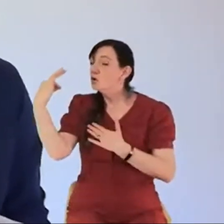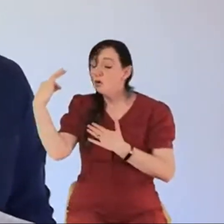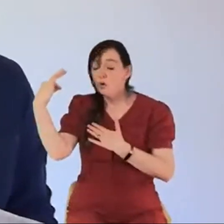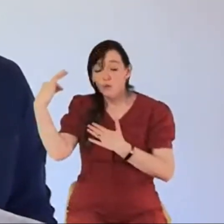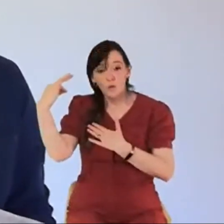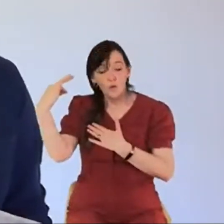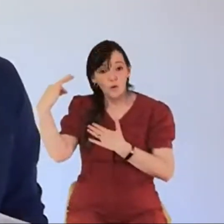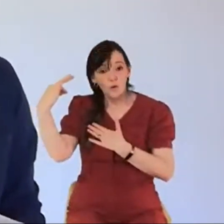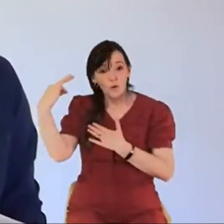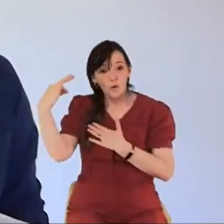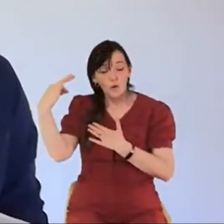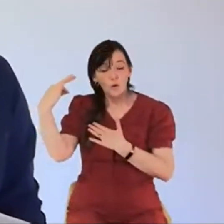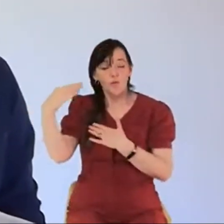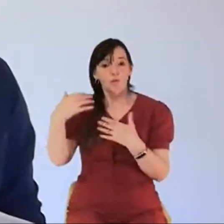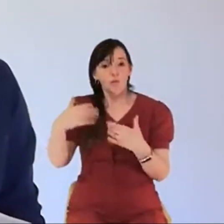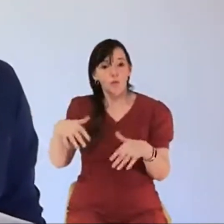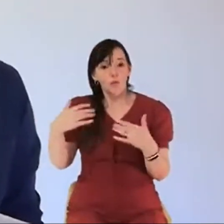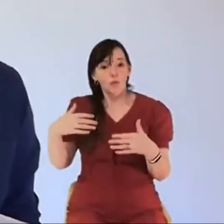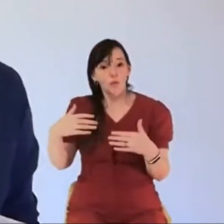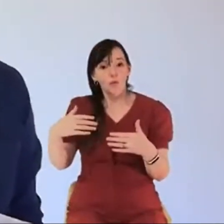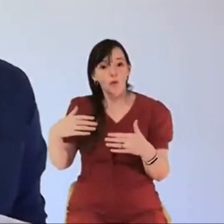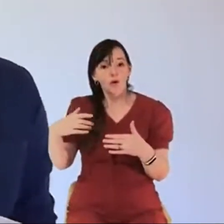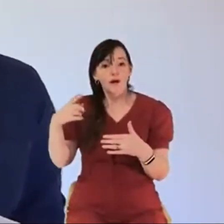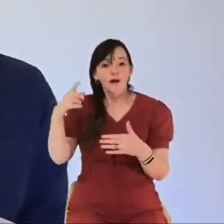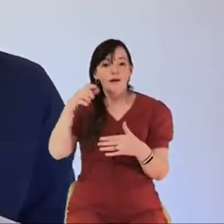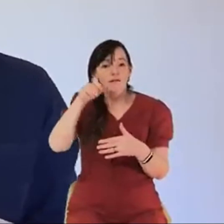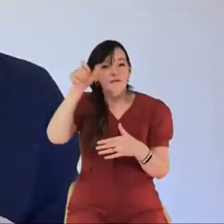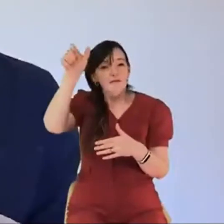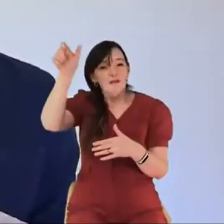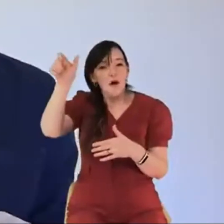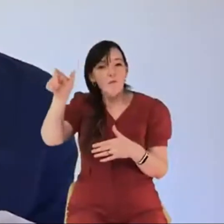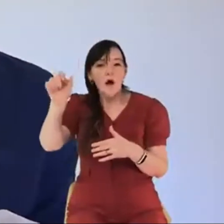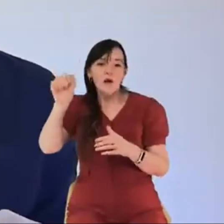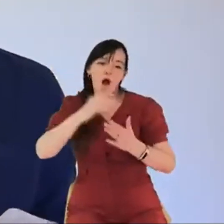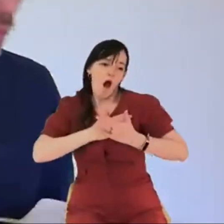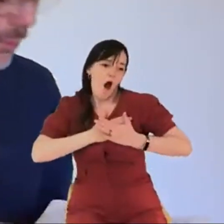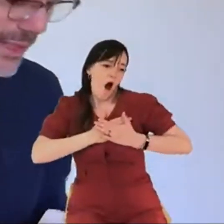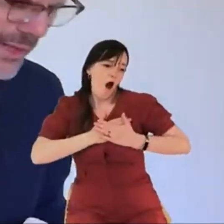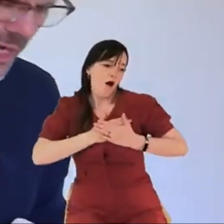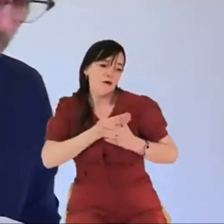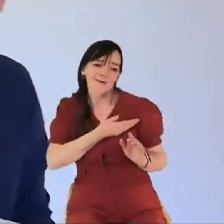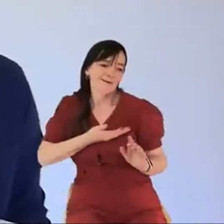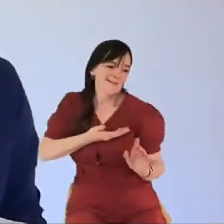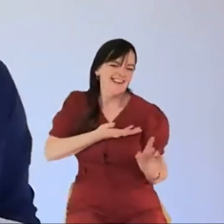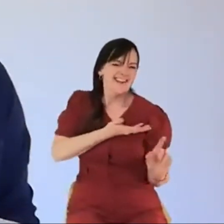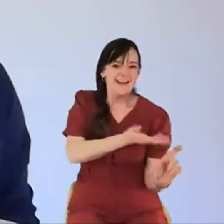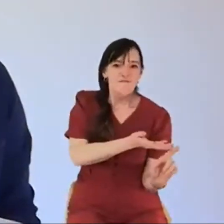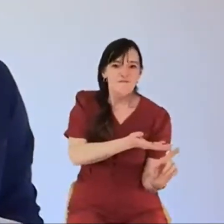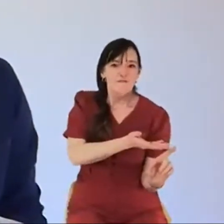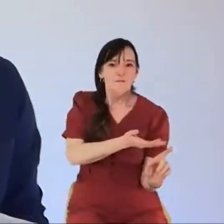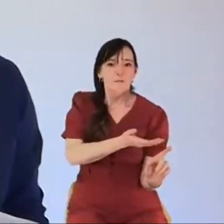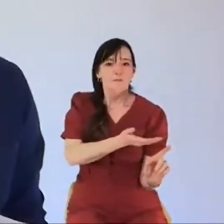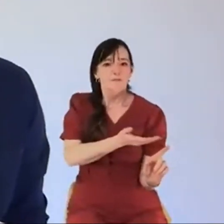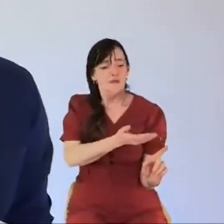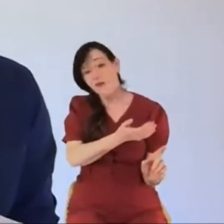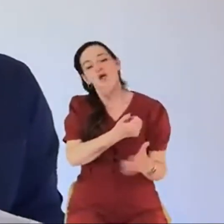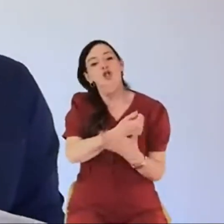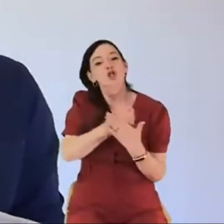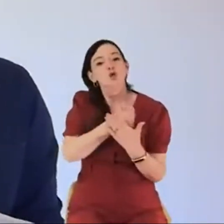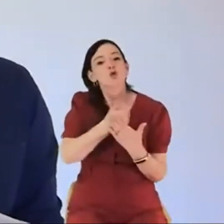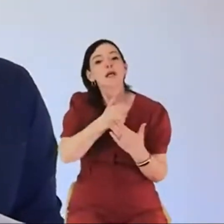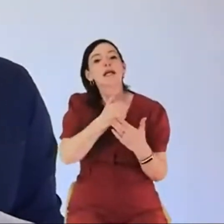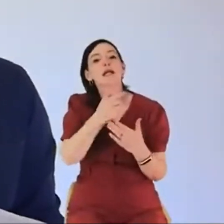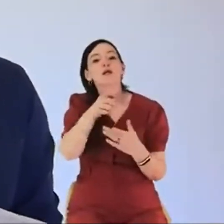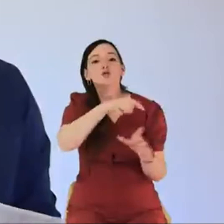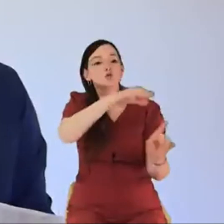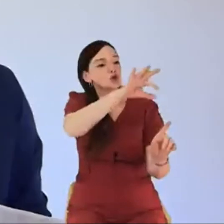chosen to have someone set their heart on you look normally you get chosen because you deserve a